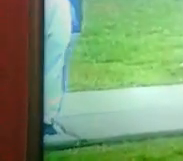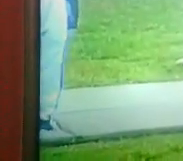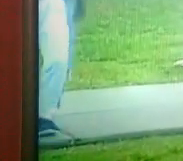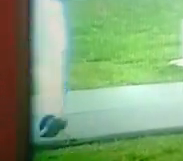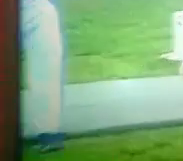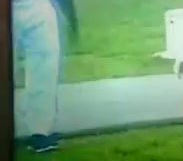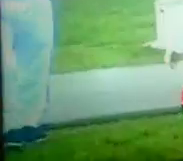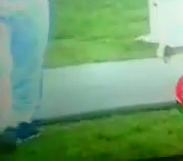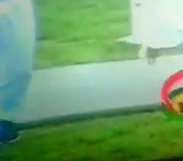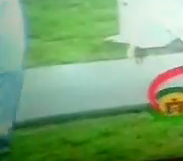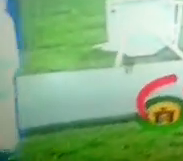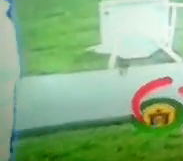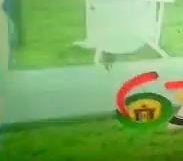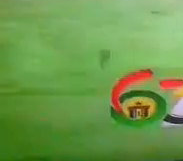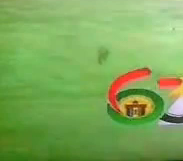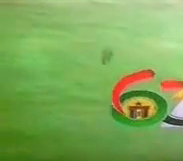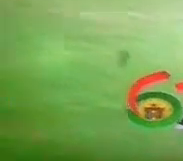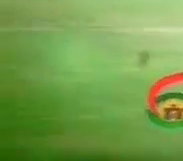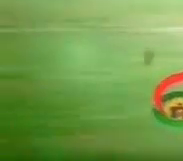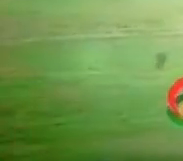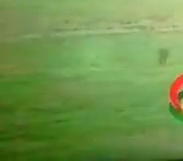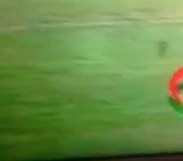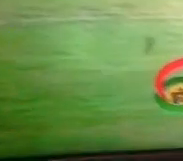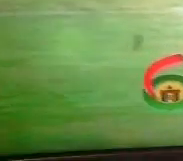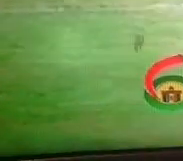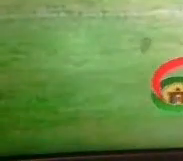Bend back lift and handspring in pairs.